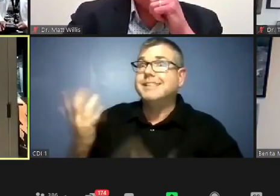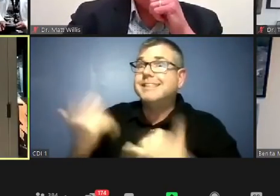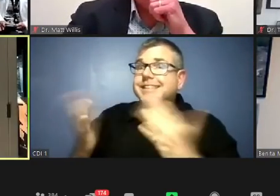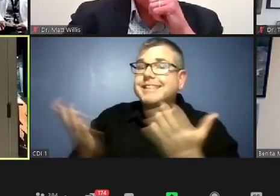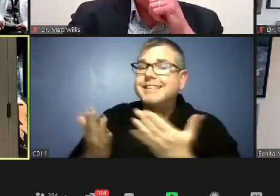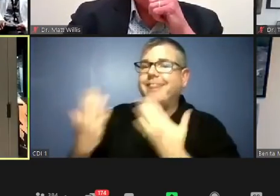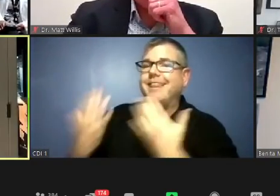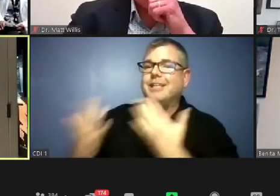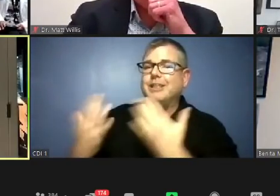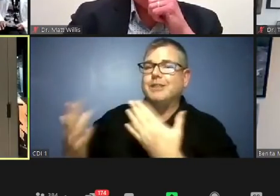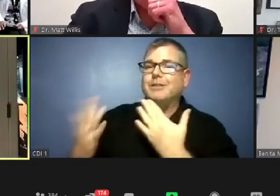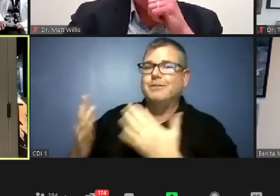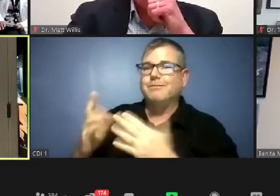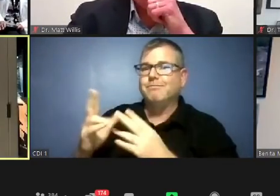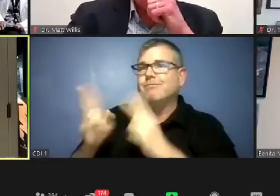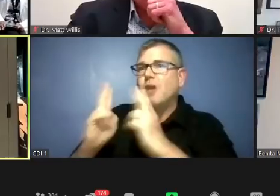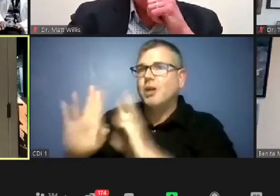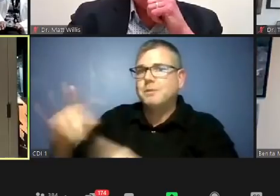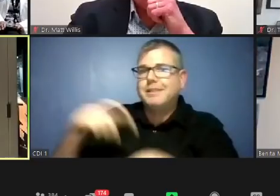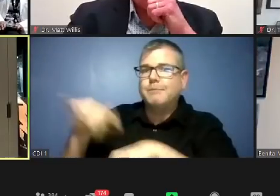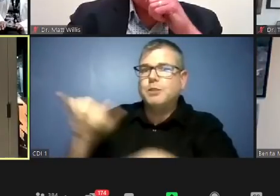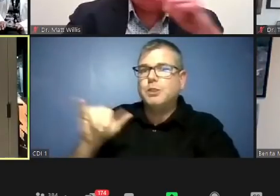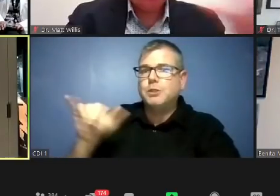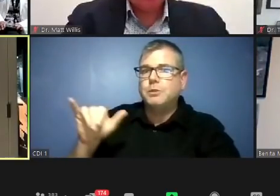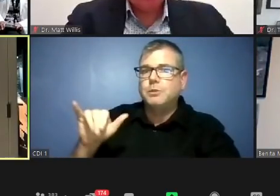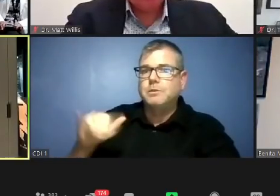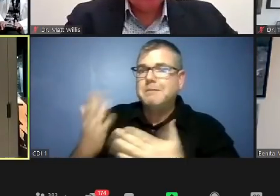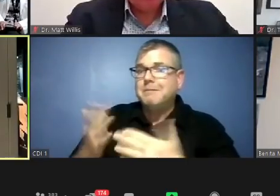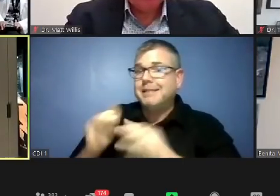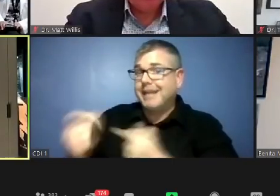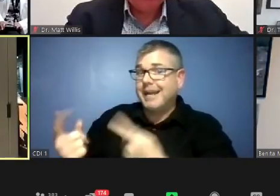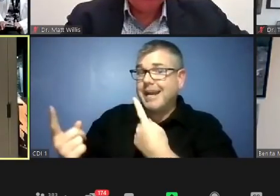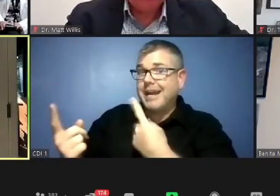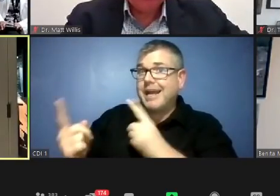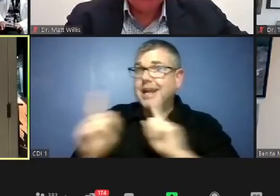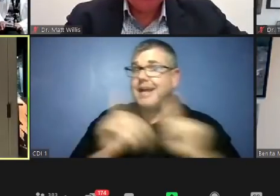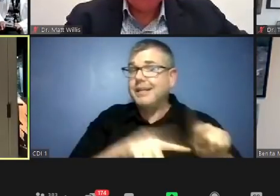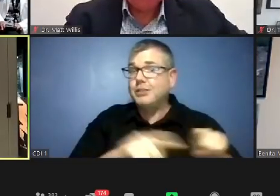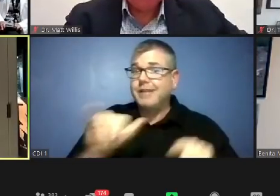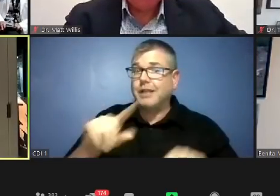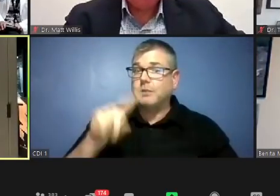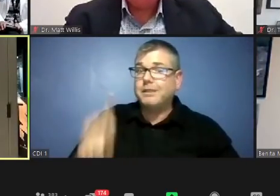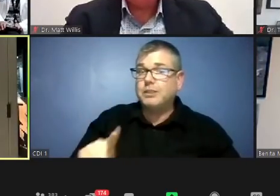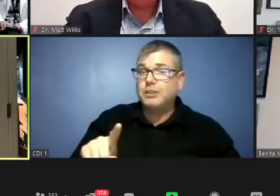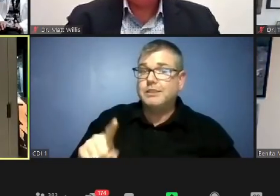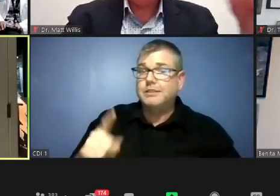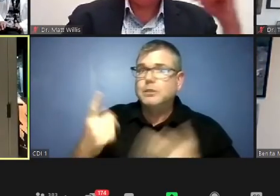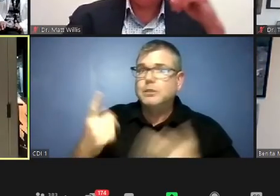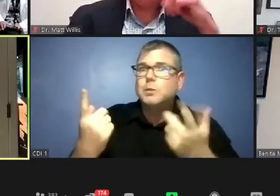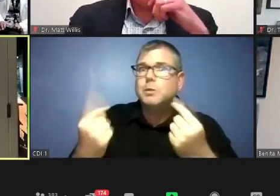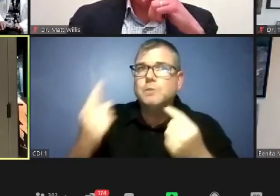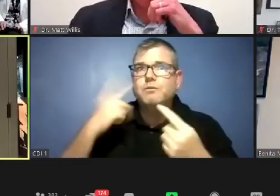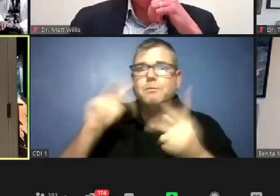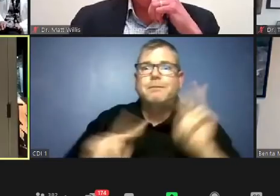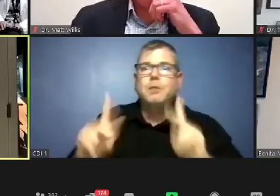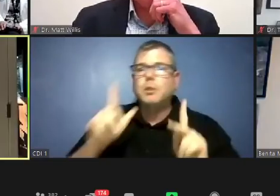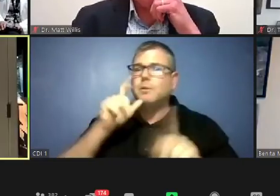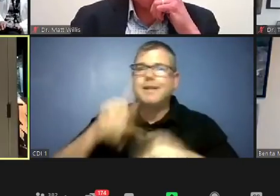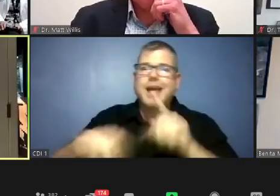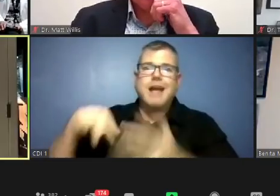well. Perhaps, Benita, you can speak to some of the work that's happening there at the pod. You mentioned some, but maybe you can elaborate